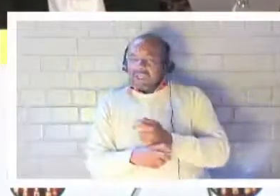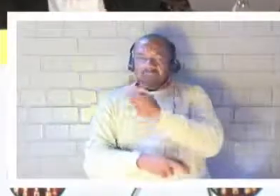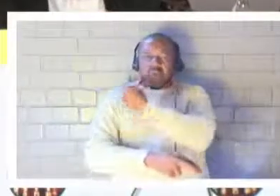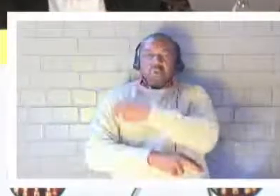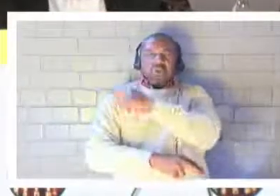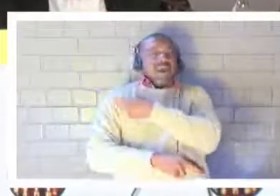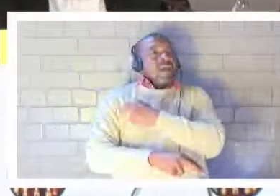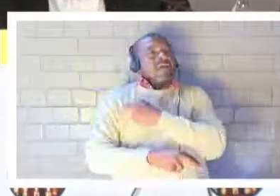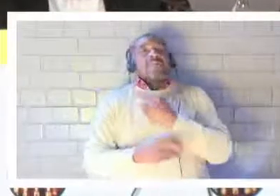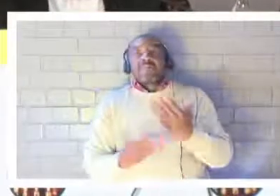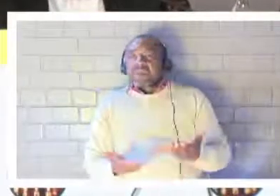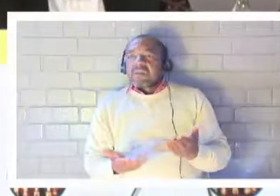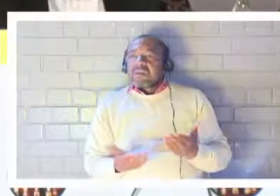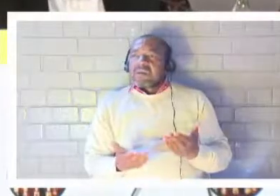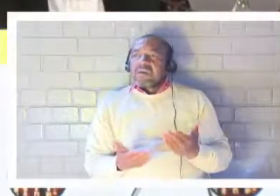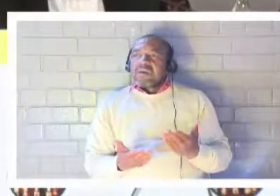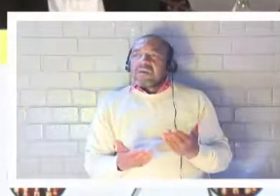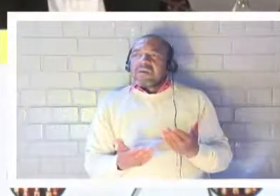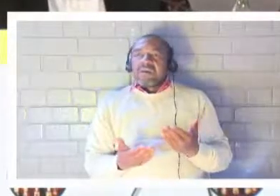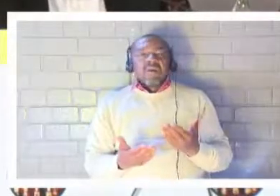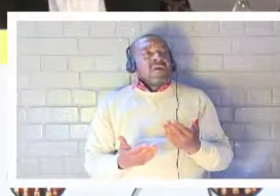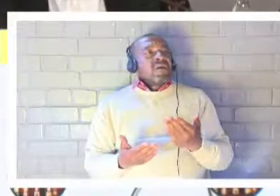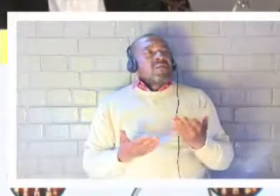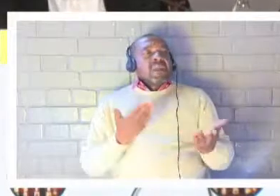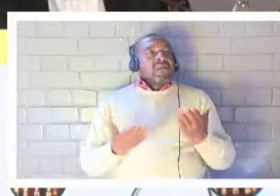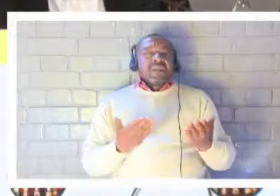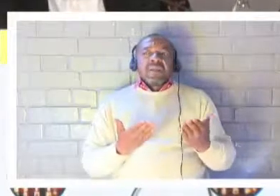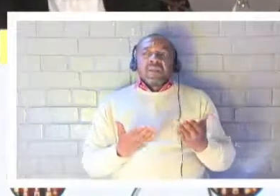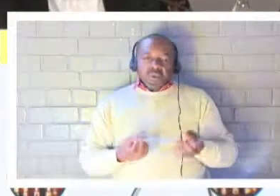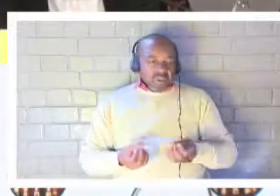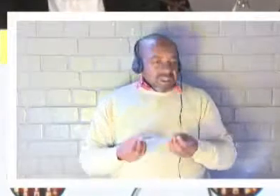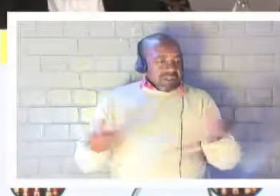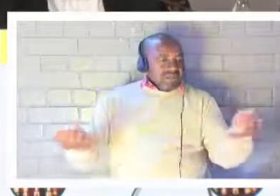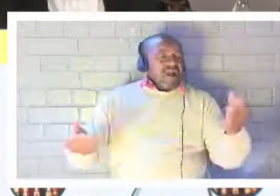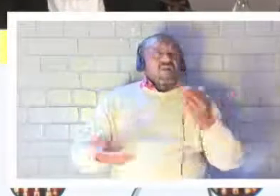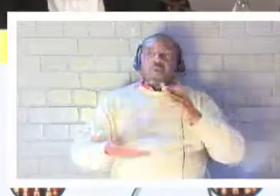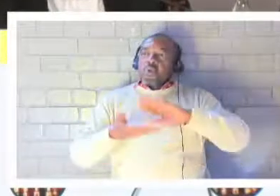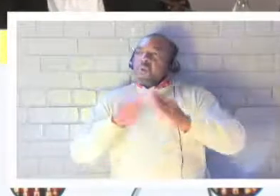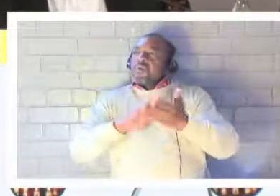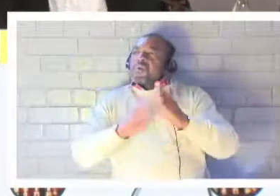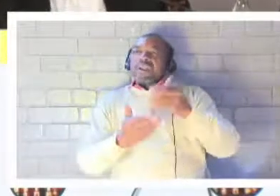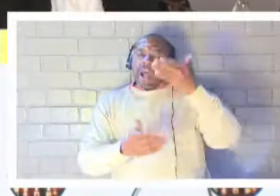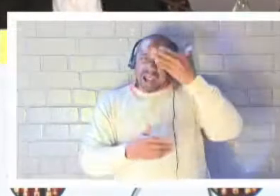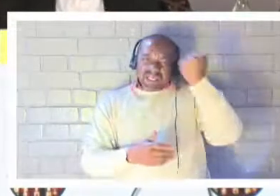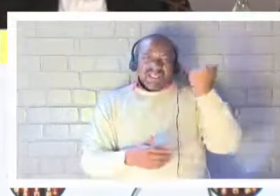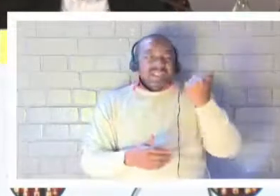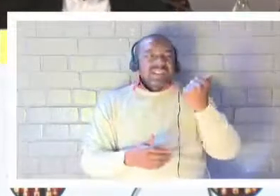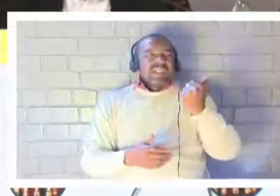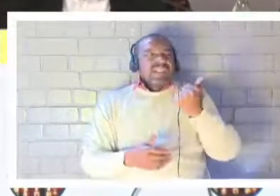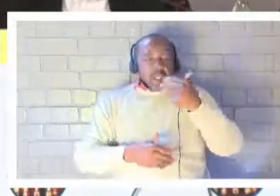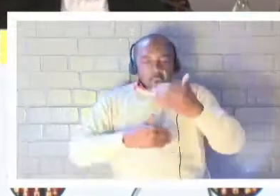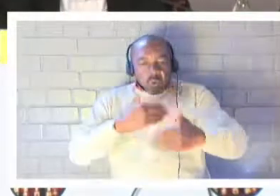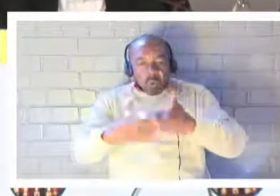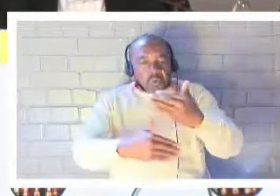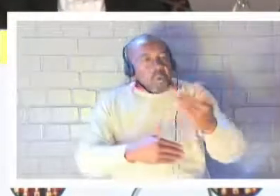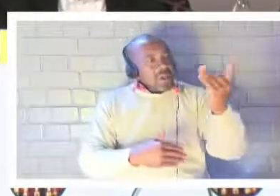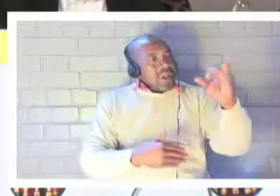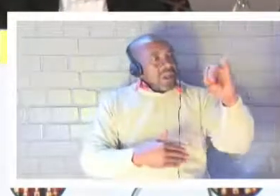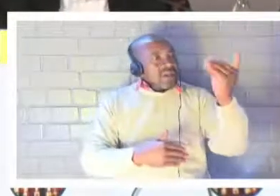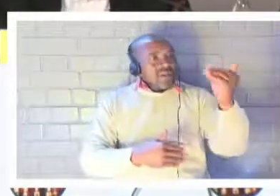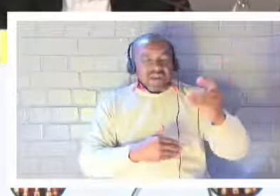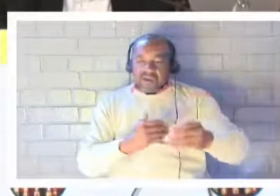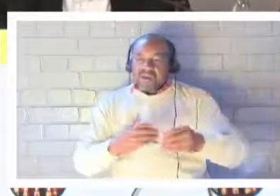to account to the community while we're not sure about the process that DID followed